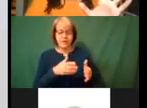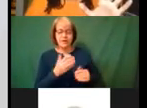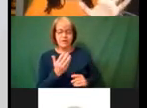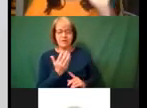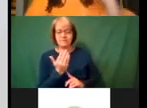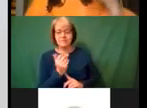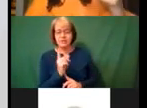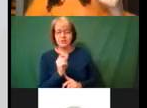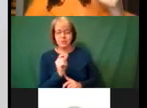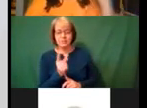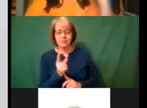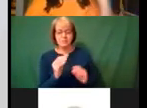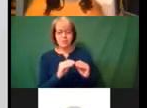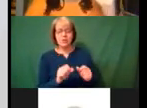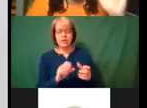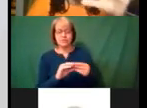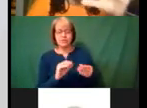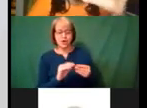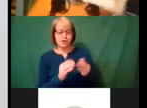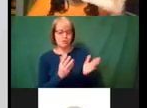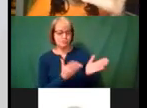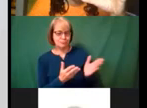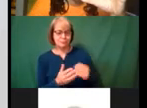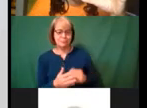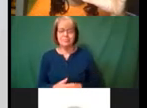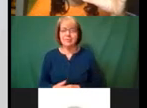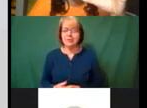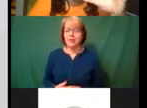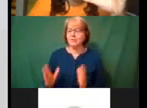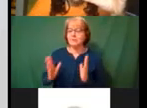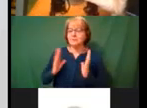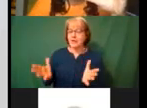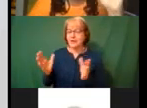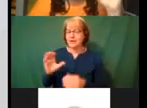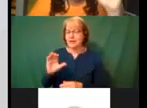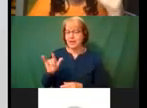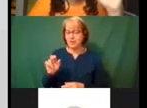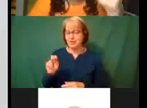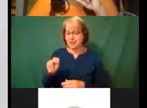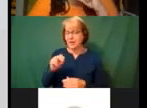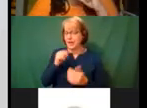to 20 minutes. Okay, perfect. Okay, good. And I'll try not to take that whole thing, actually.